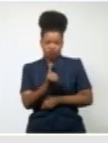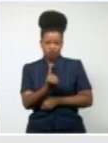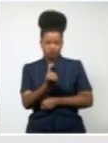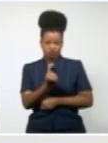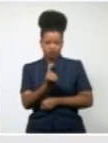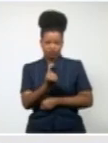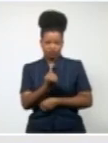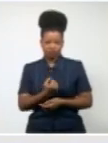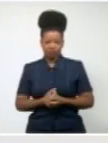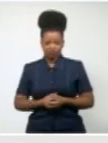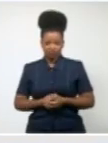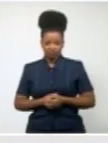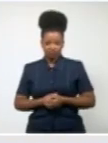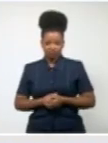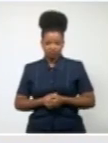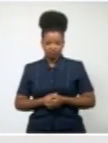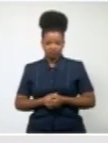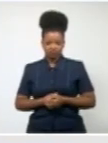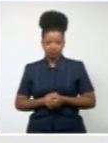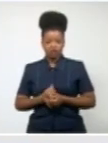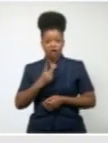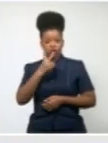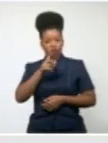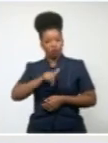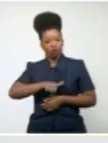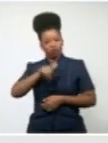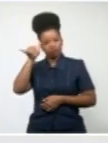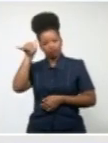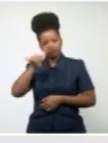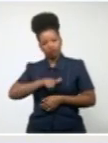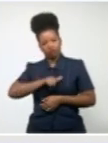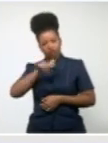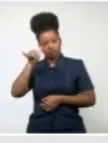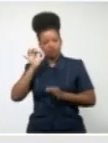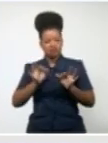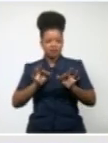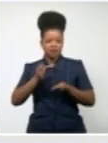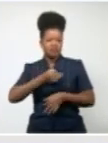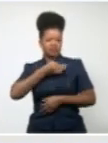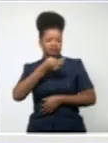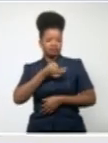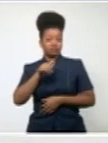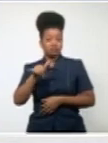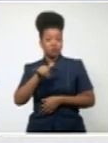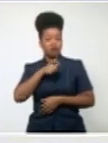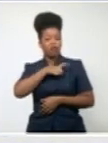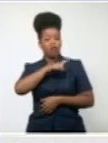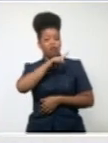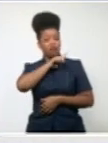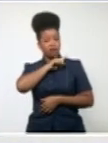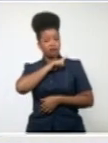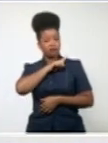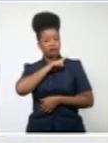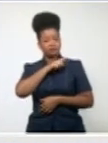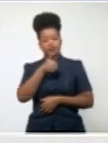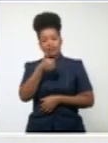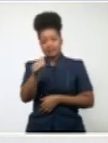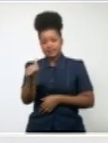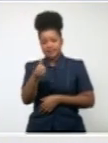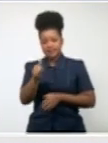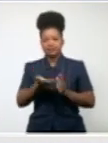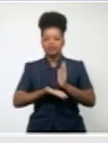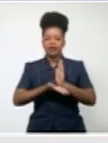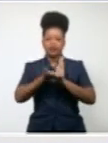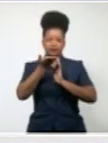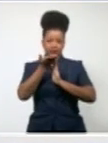Today we are talking of only one patient in serious condition, which is the lowest number we have ever had practically